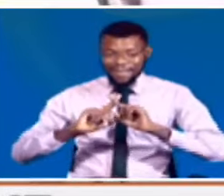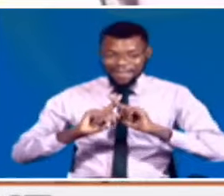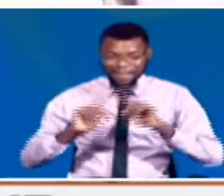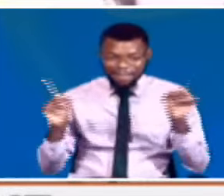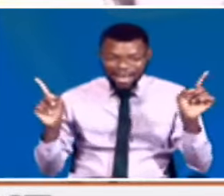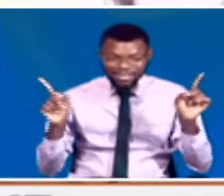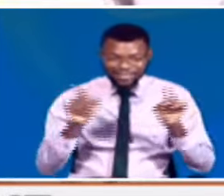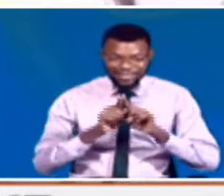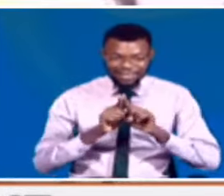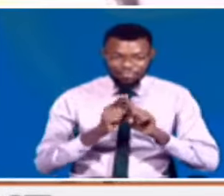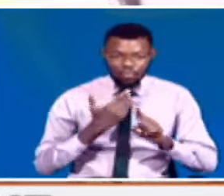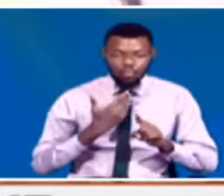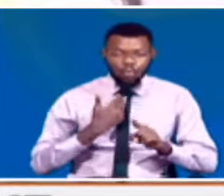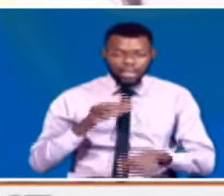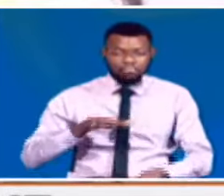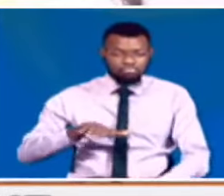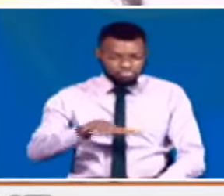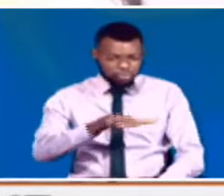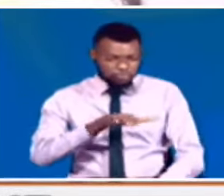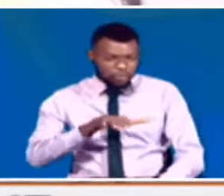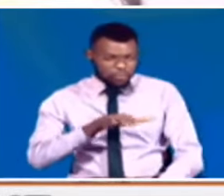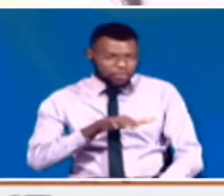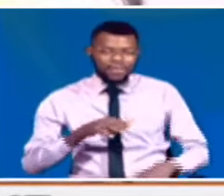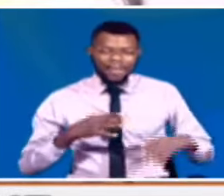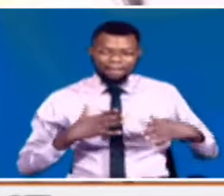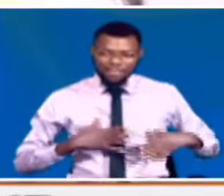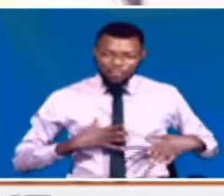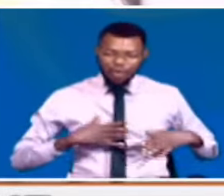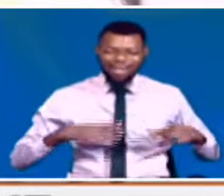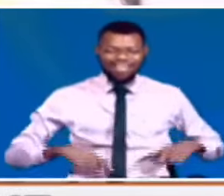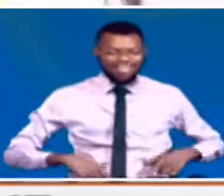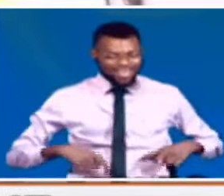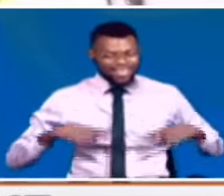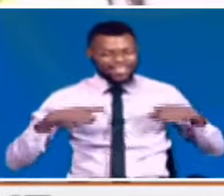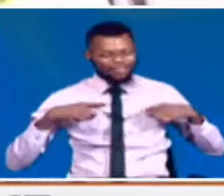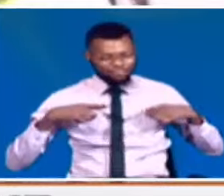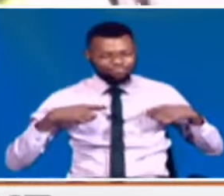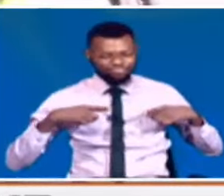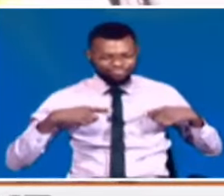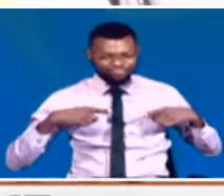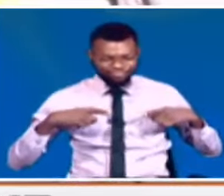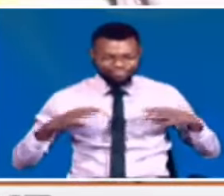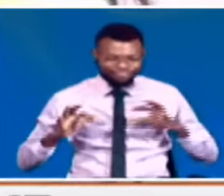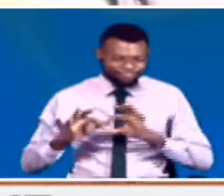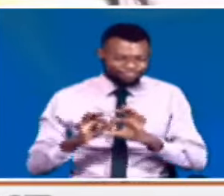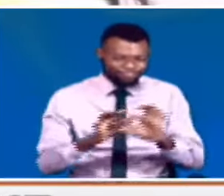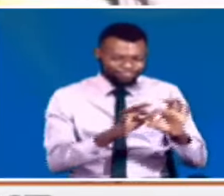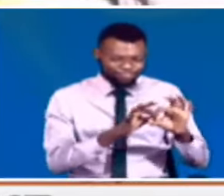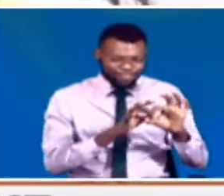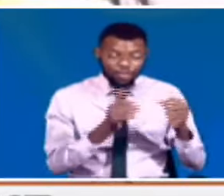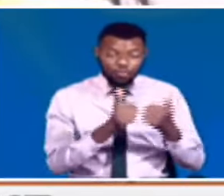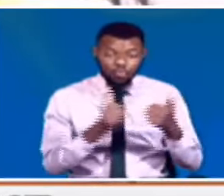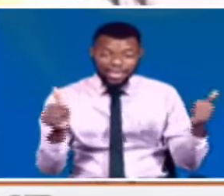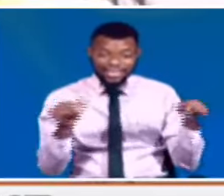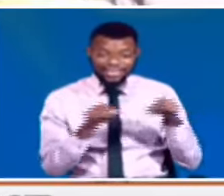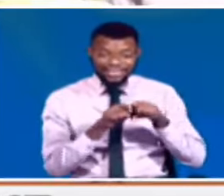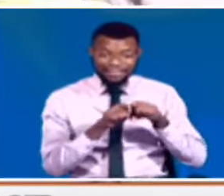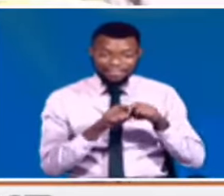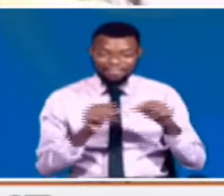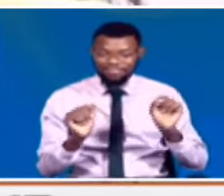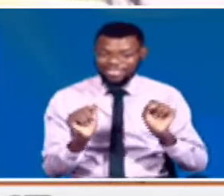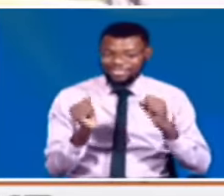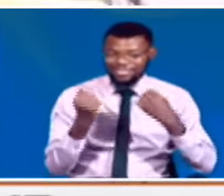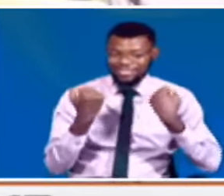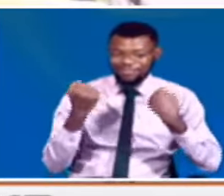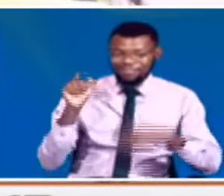have an environment that is human friendly, that we can continue to coexist and ensure that we are safe